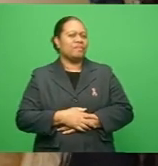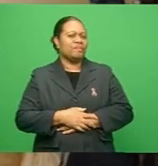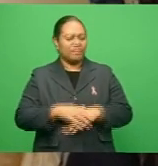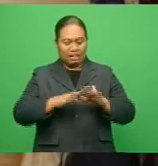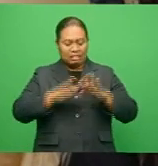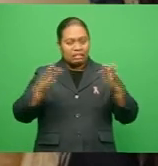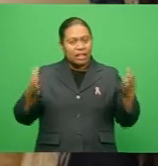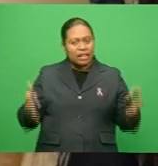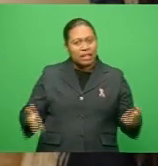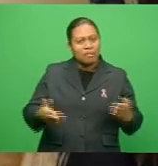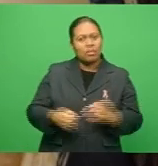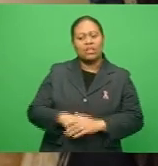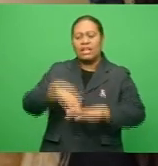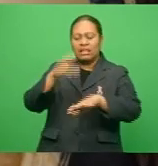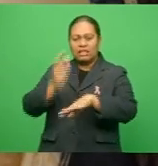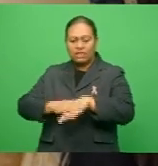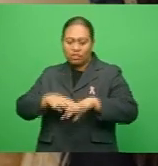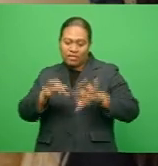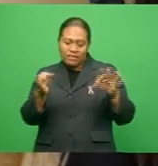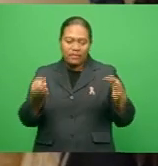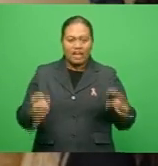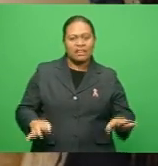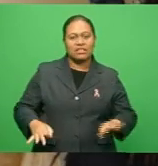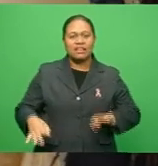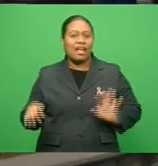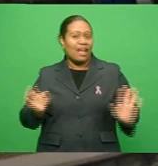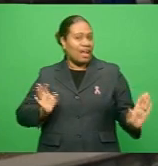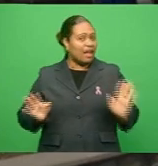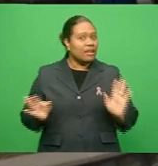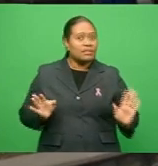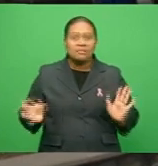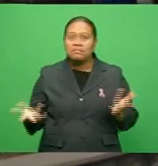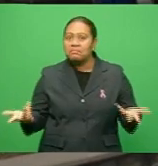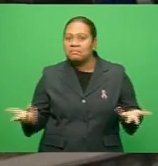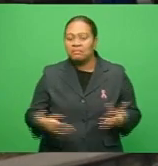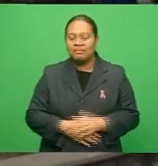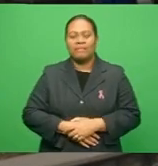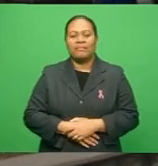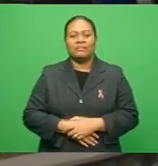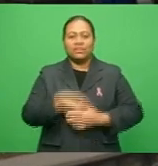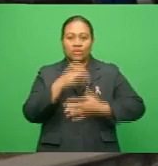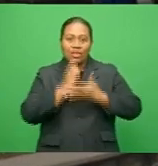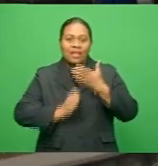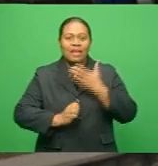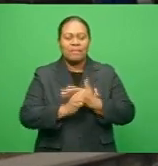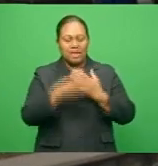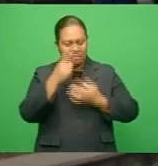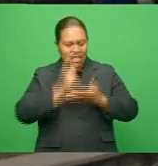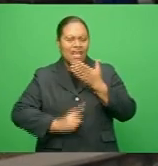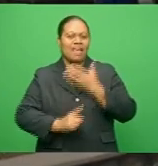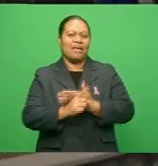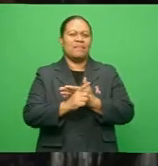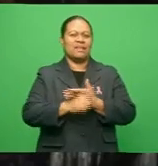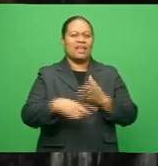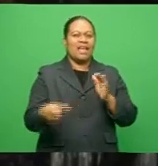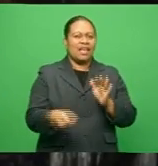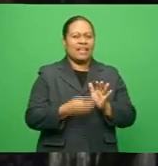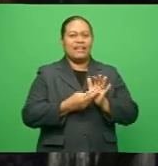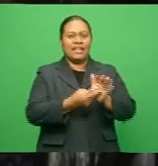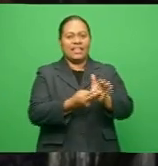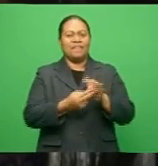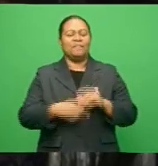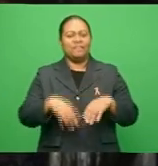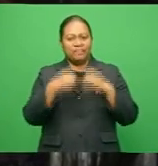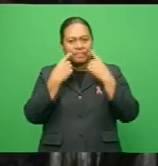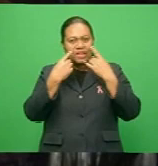tables, we've been selling seats for the fashion show, but we'll also have items that will be up for auction. The event will be held here at the Radisson, where they have